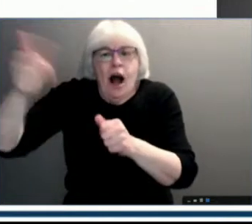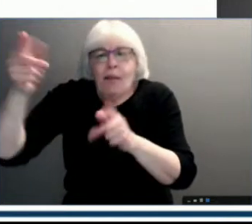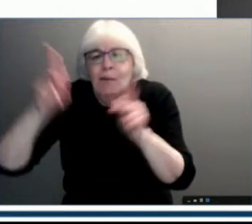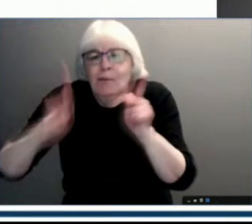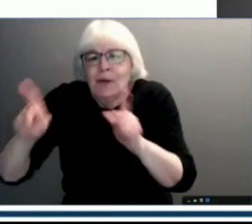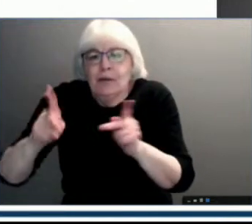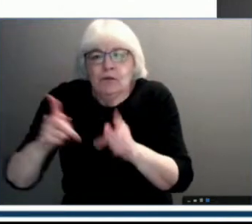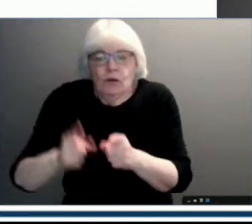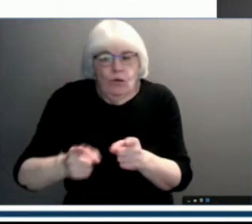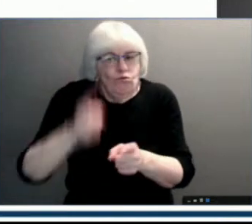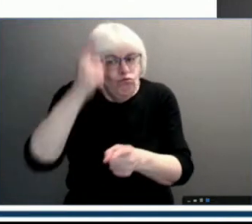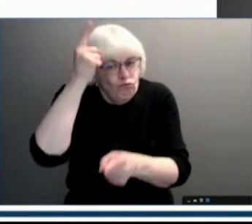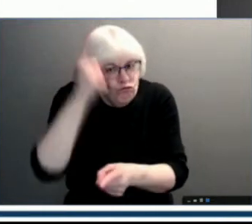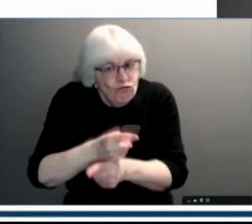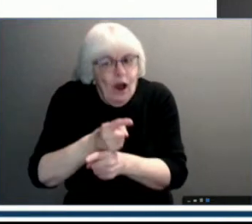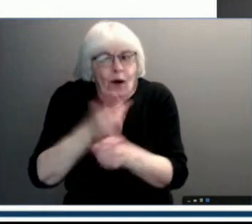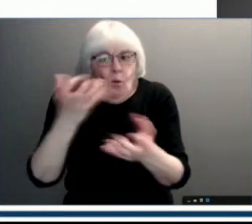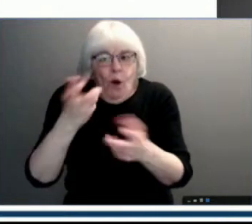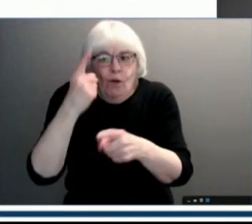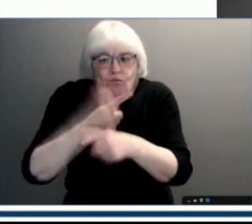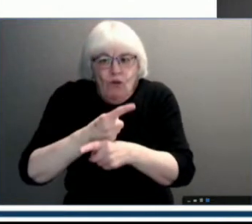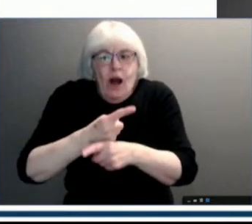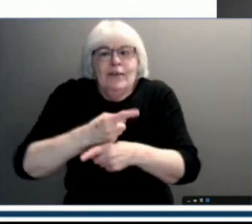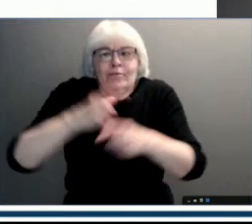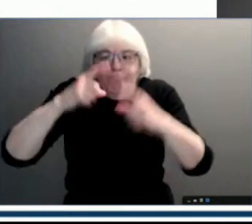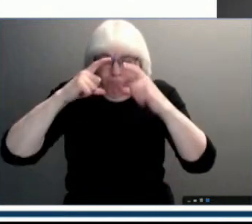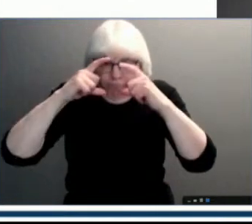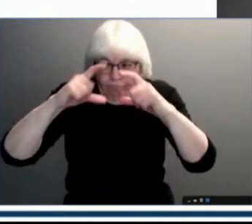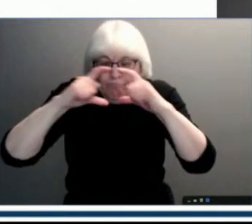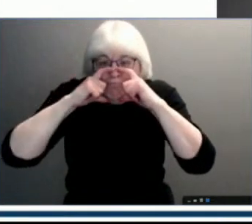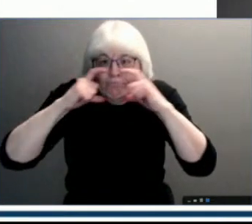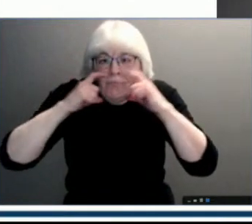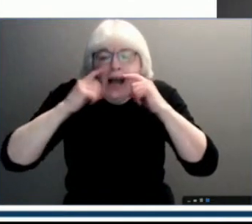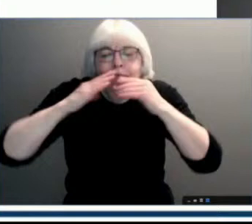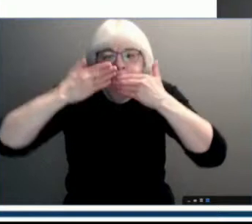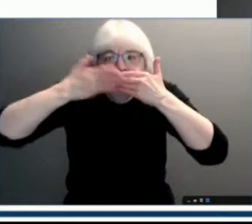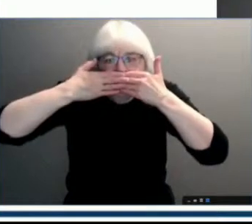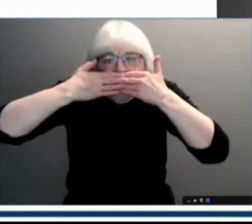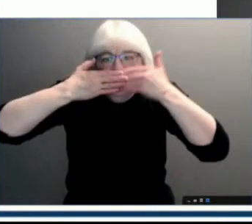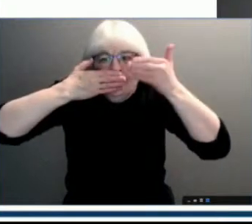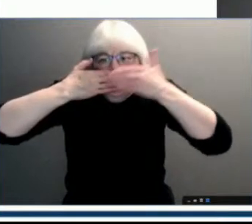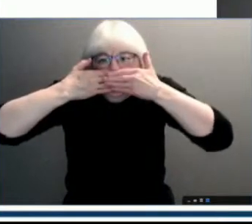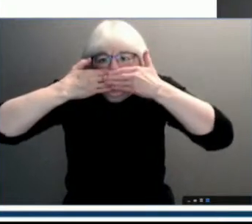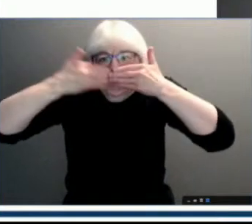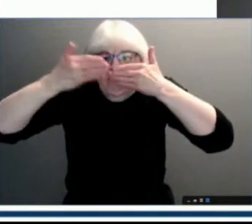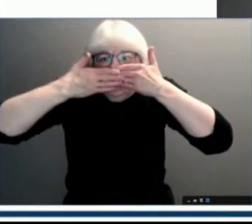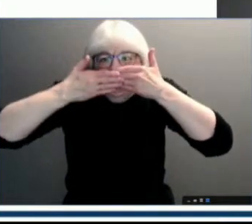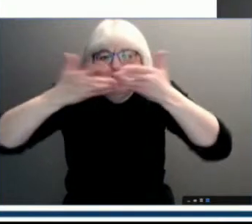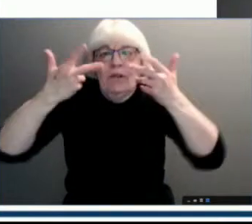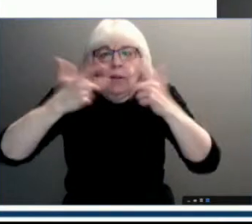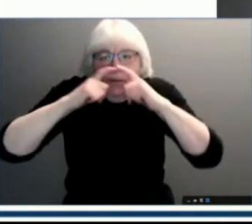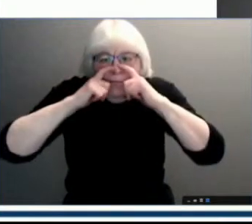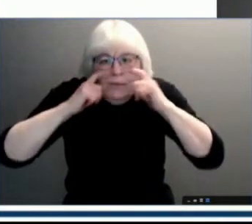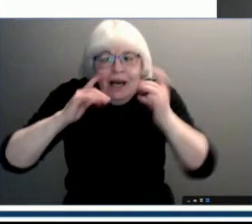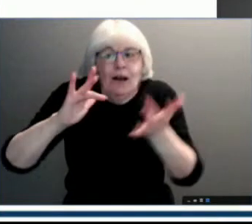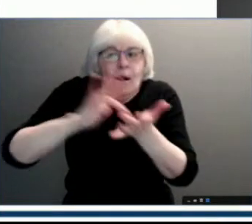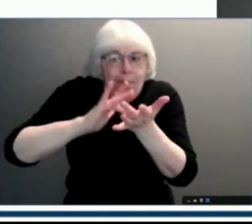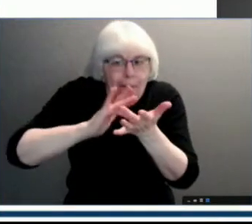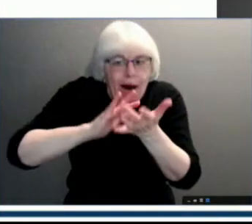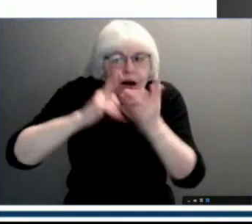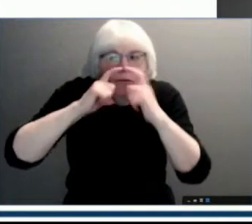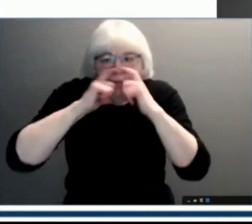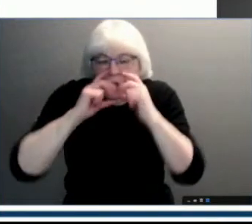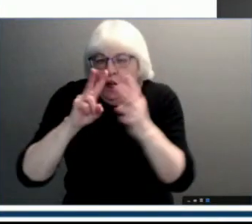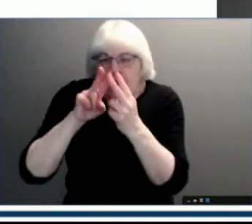3-layer non-medical mask or cloth mask, or a properly fitted medical mask. We're not recommending one over the other,